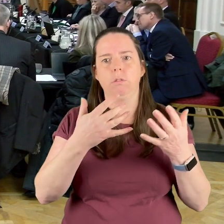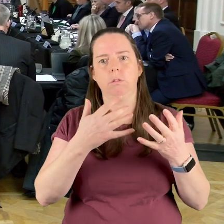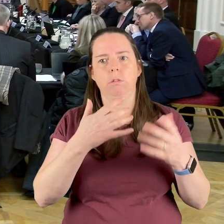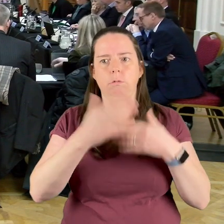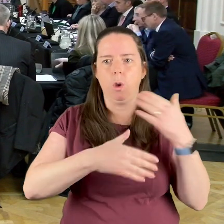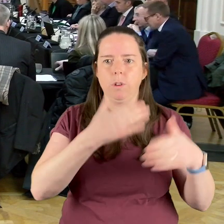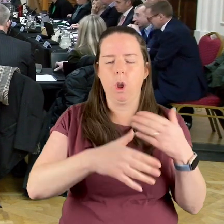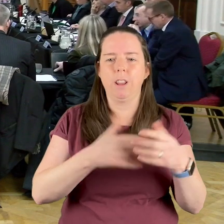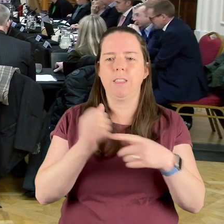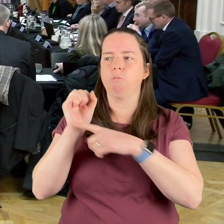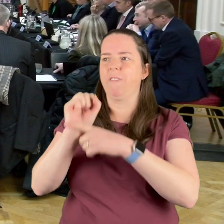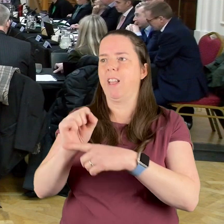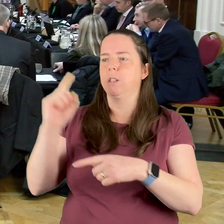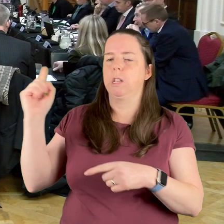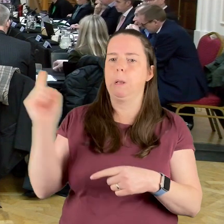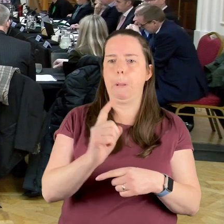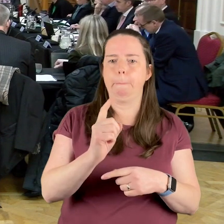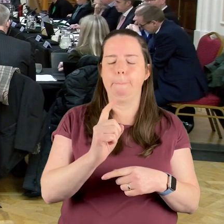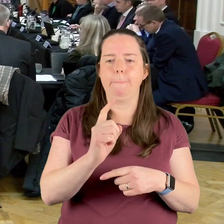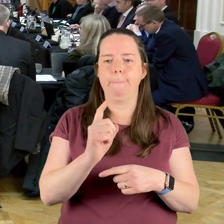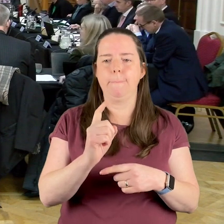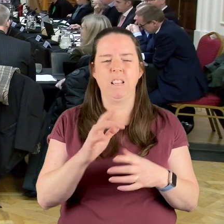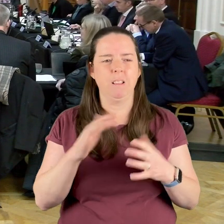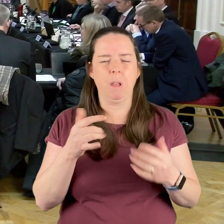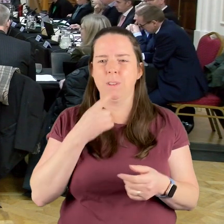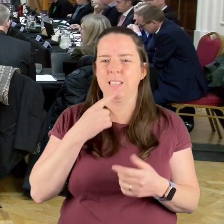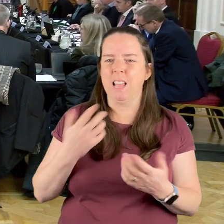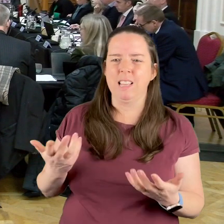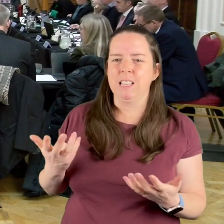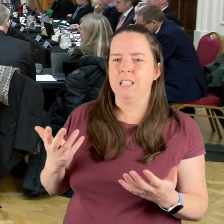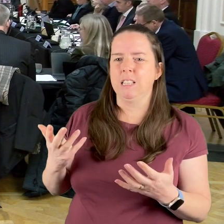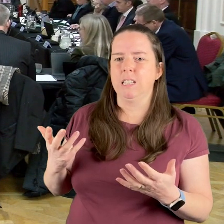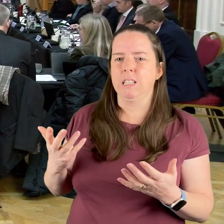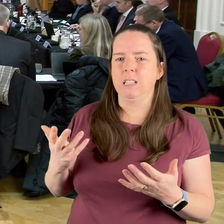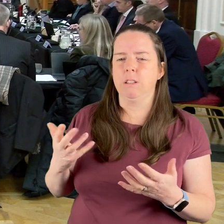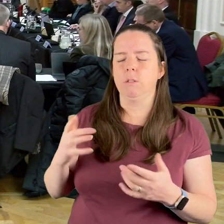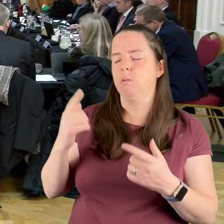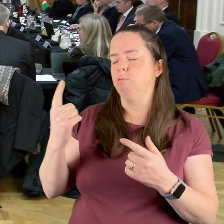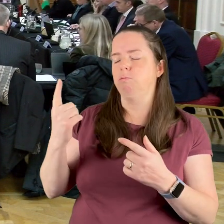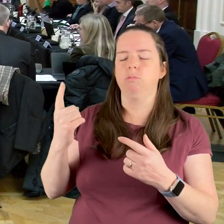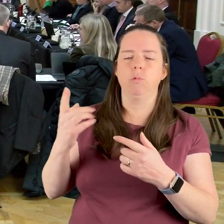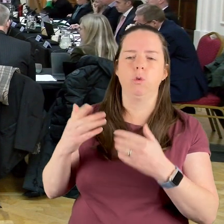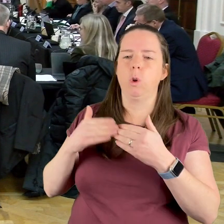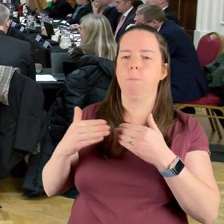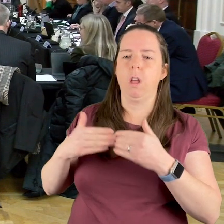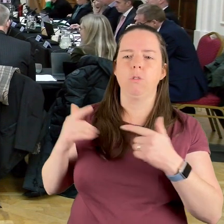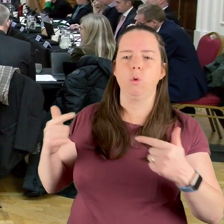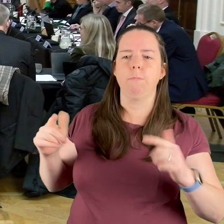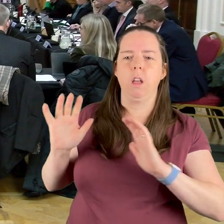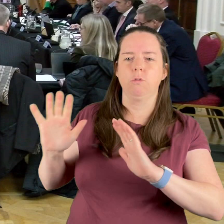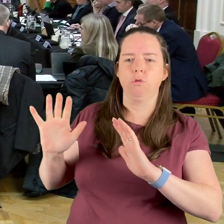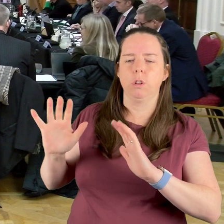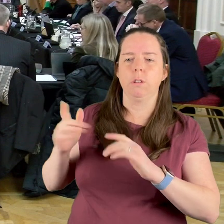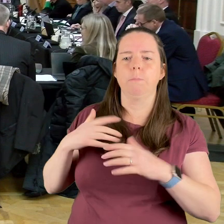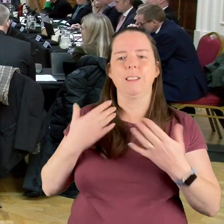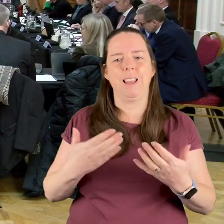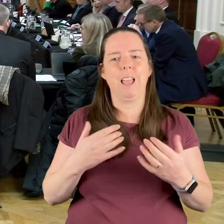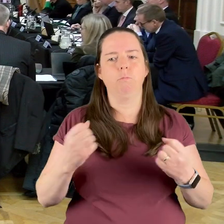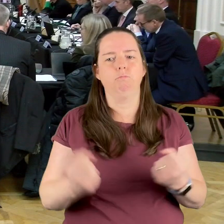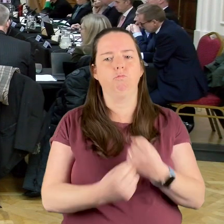acute trust and you have got lots on your plate, and then prevention comes and knocks at your door, you might just say, this is one too much.